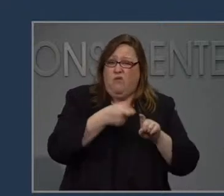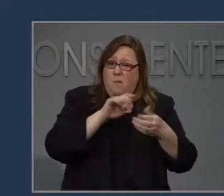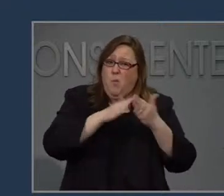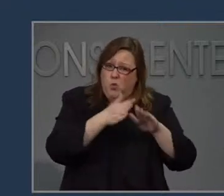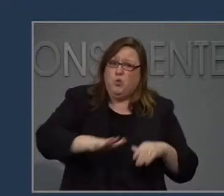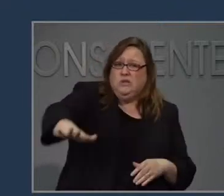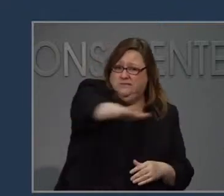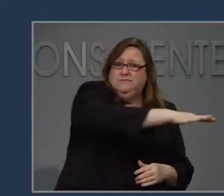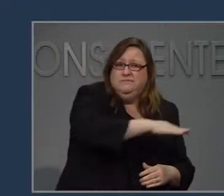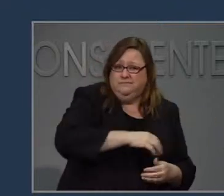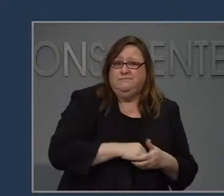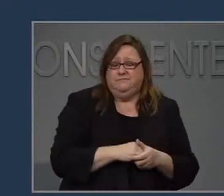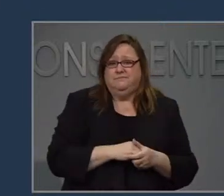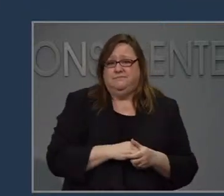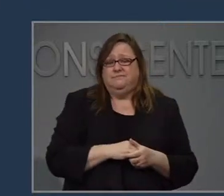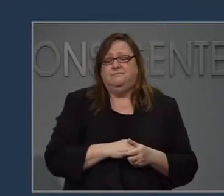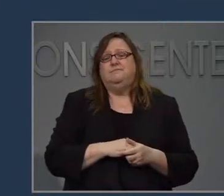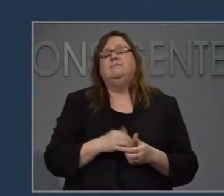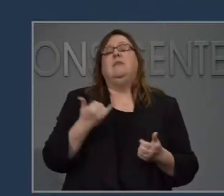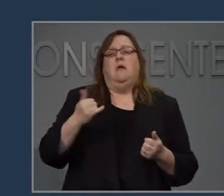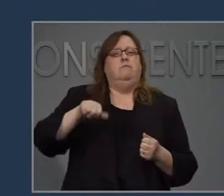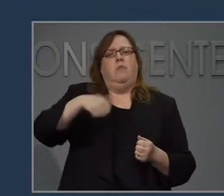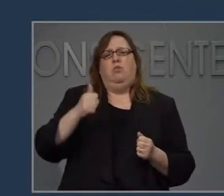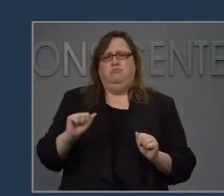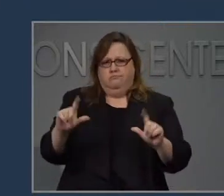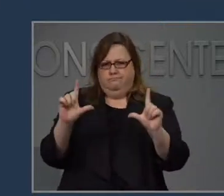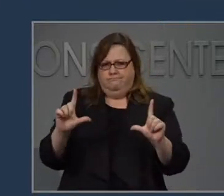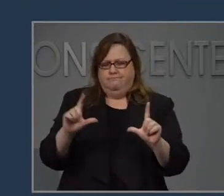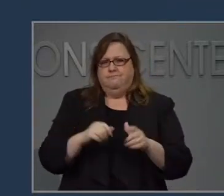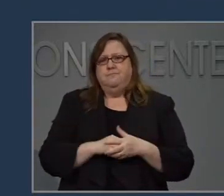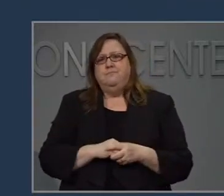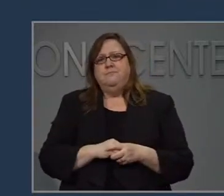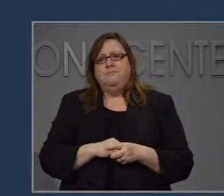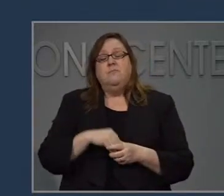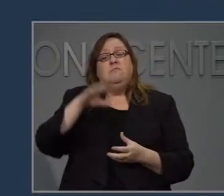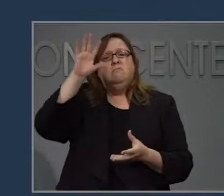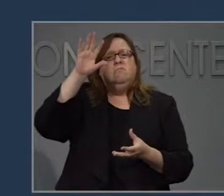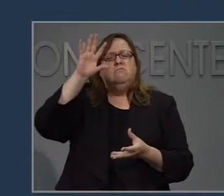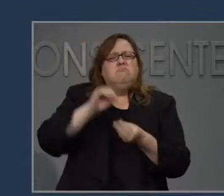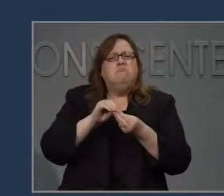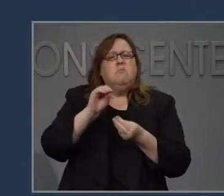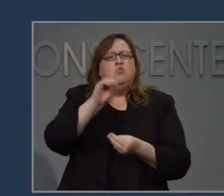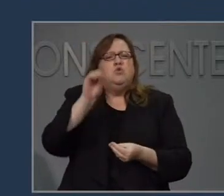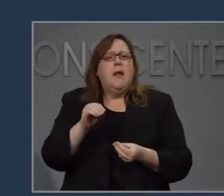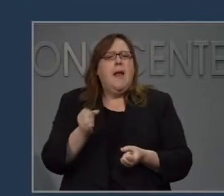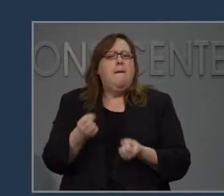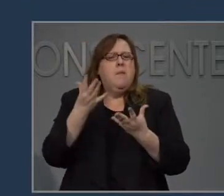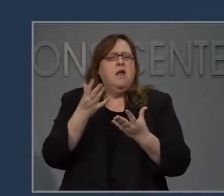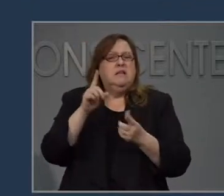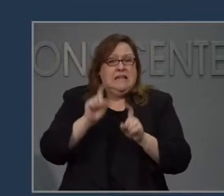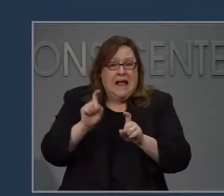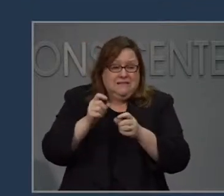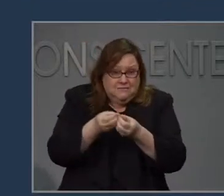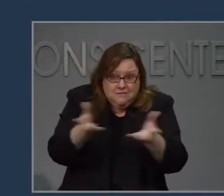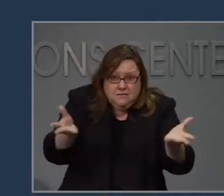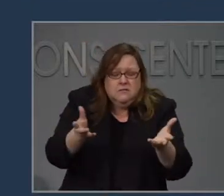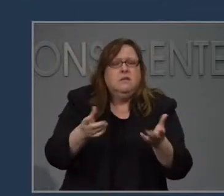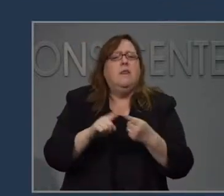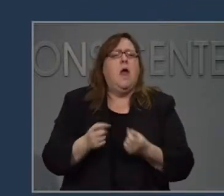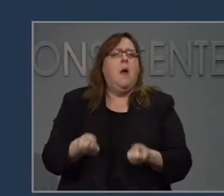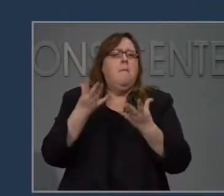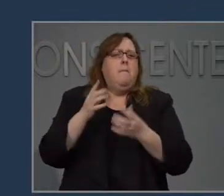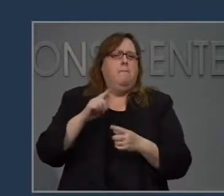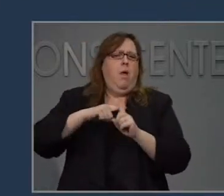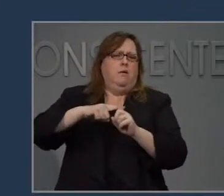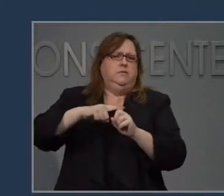want to put testing in context. The percentage of tests that are positive. I draw your attention again to the yellow line, and you can see